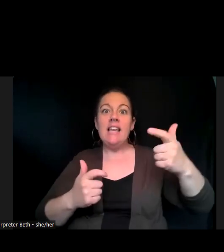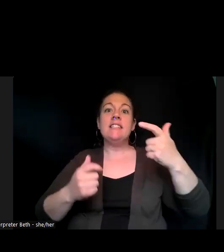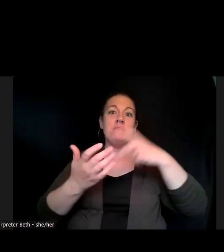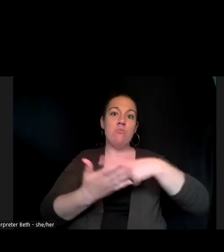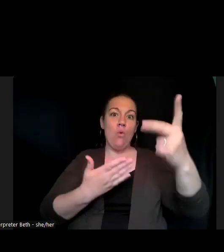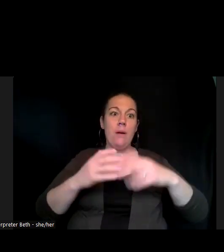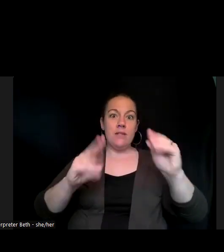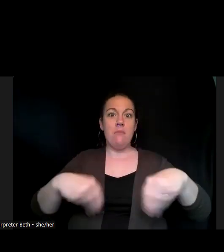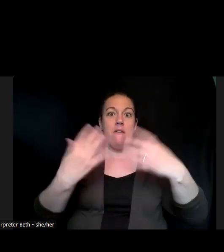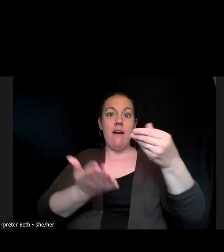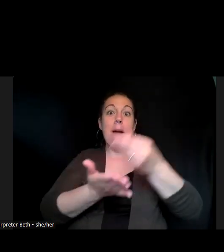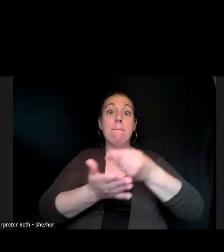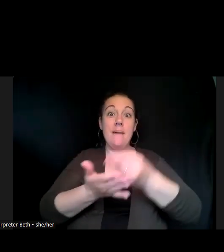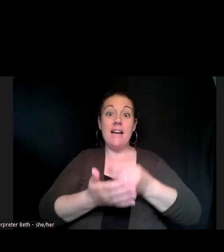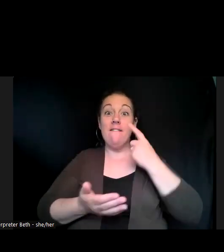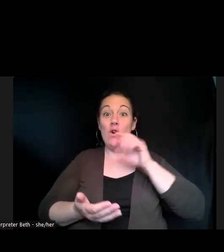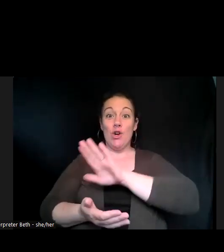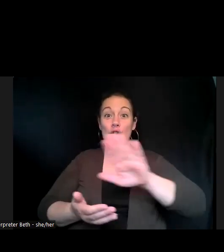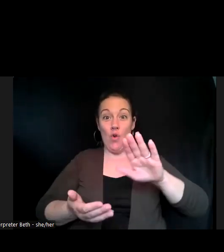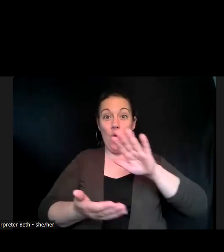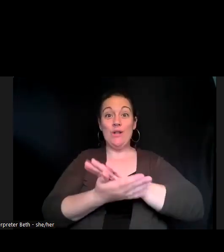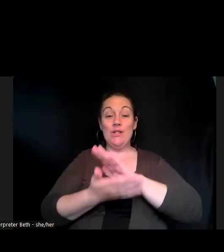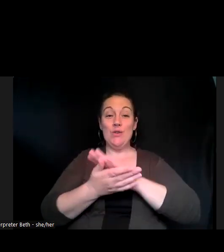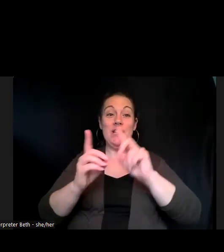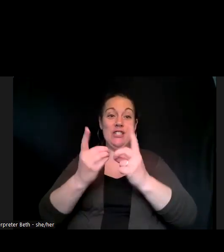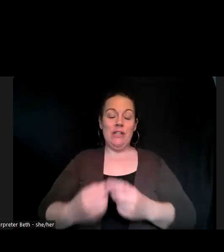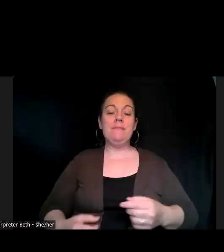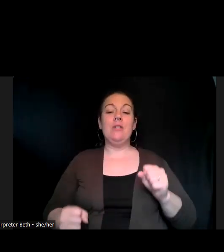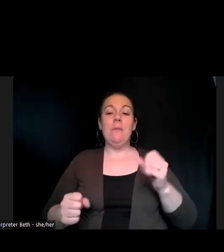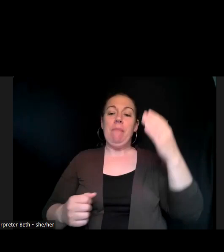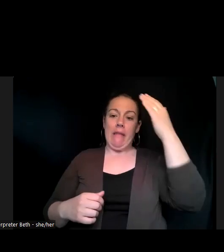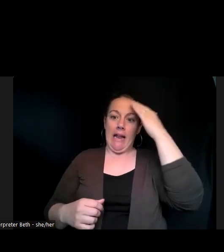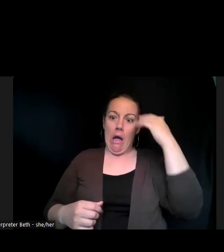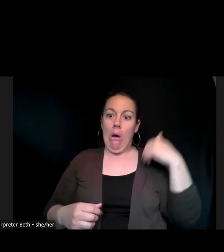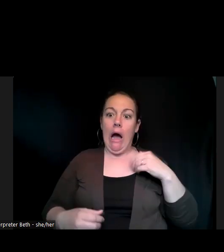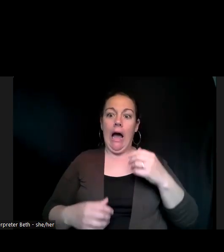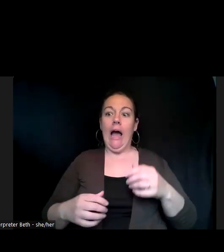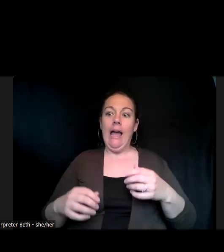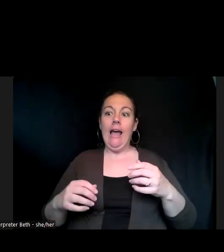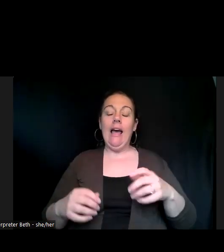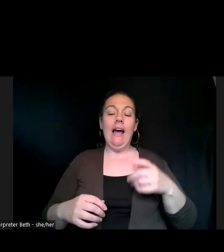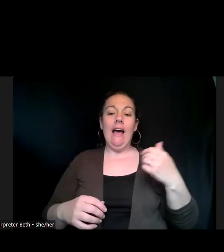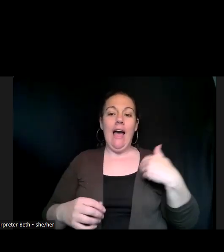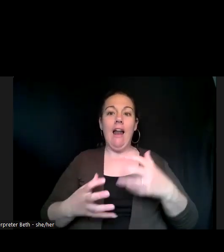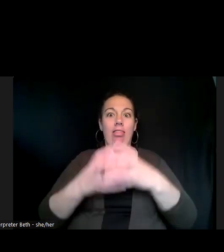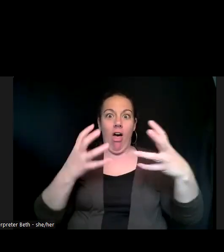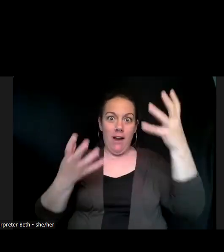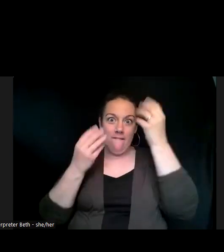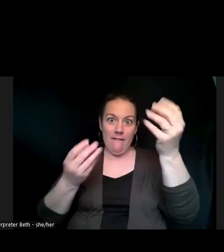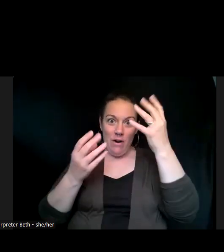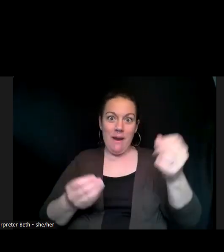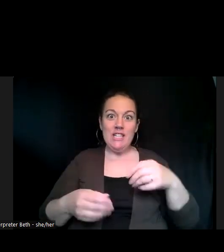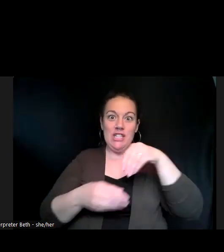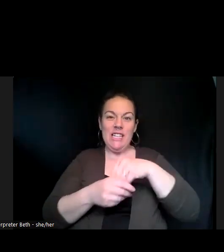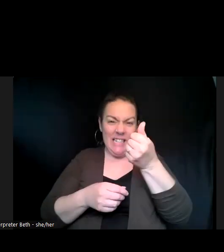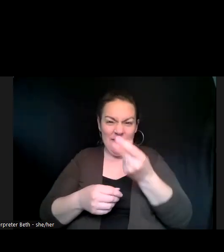difference. So I know I only had a few minutes here, and I'm excited about the work that we're doing with the American Rescue Plan at the federal level.